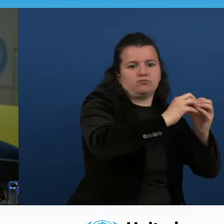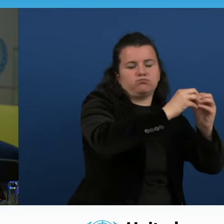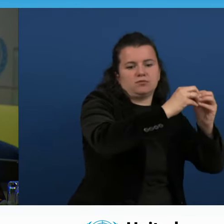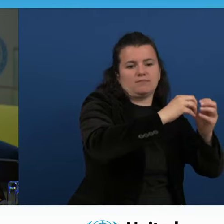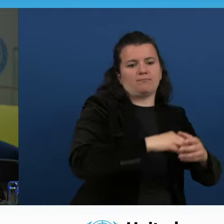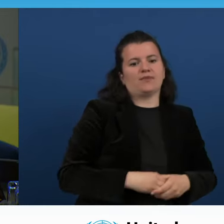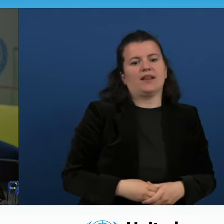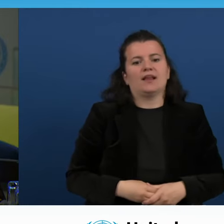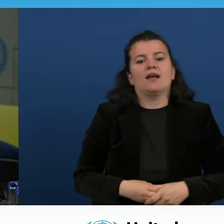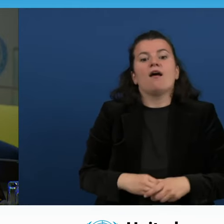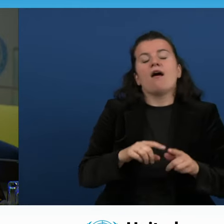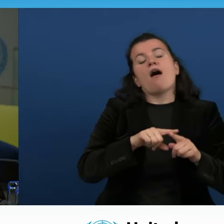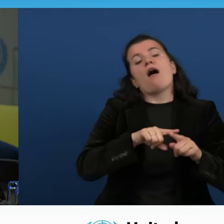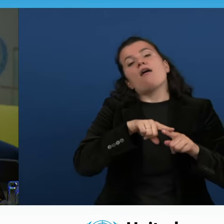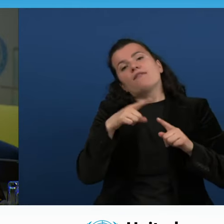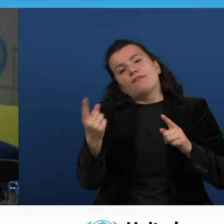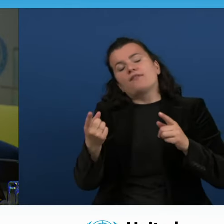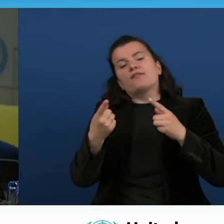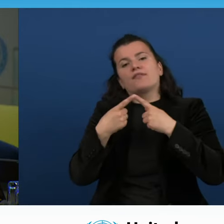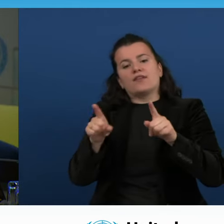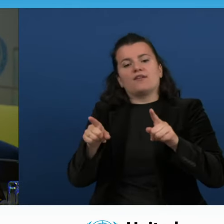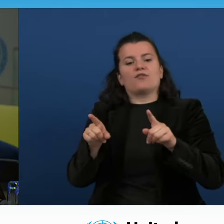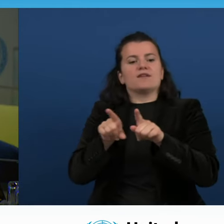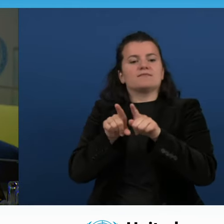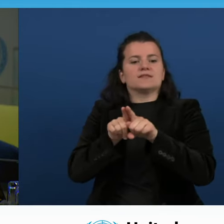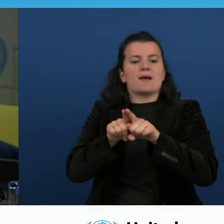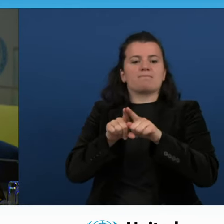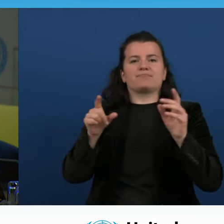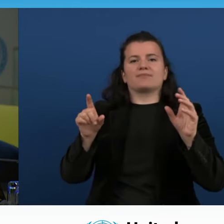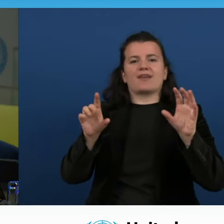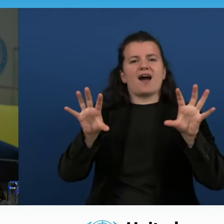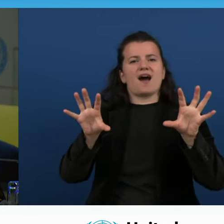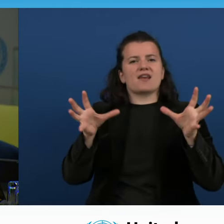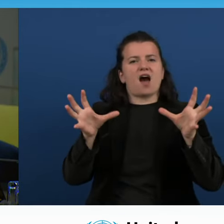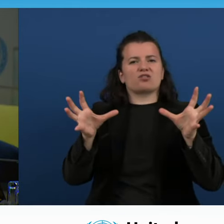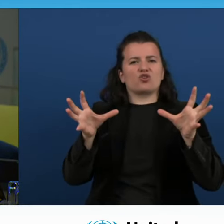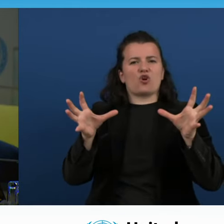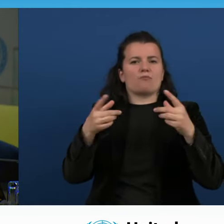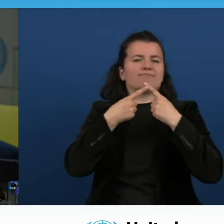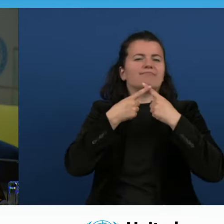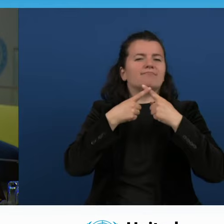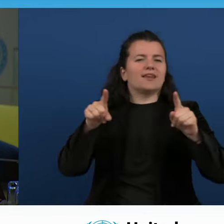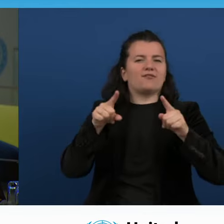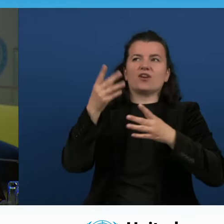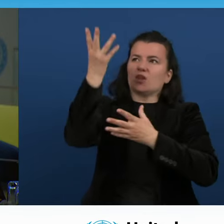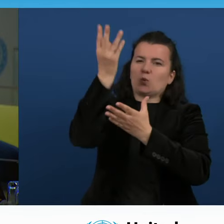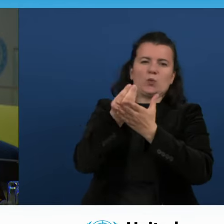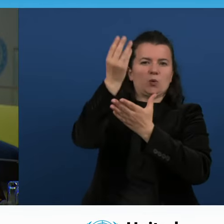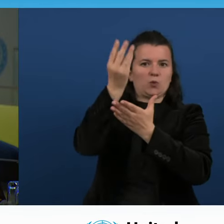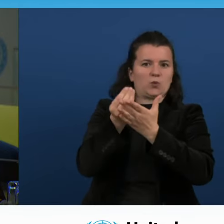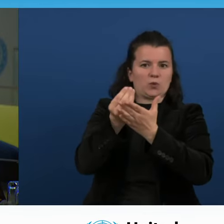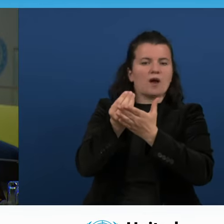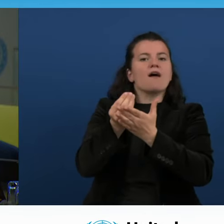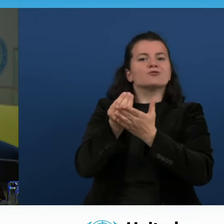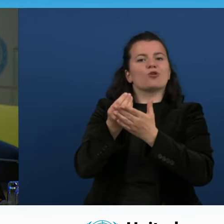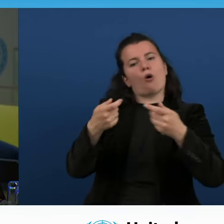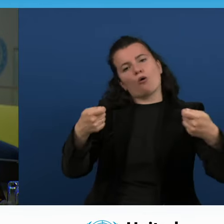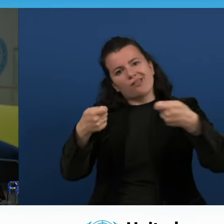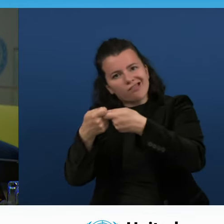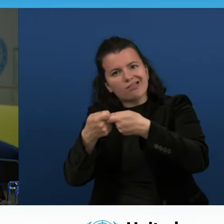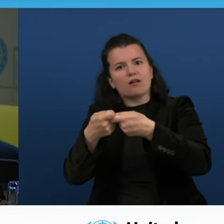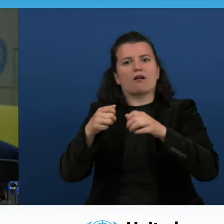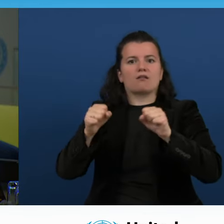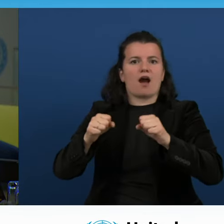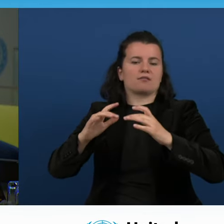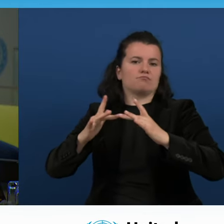to enable a broader network access. And we need to have more of these innovations. Like, it should not be all about businesses. It should also be about